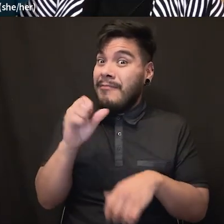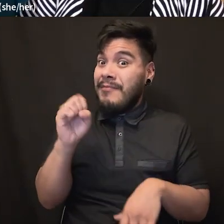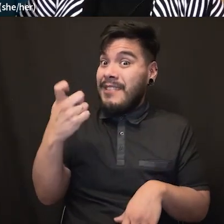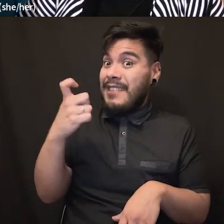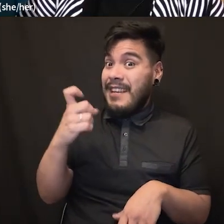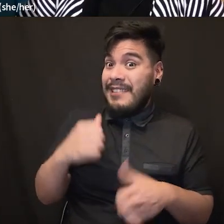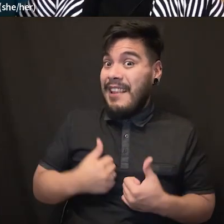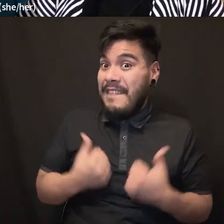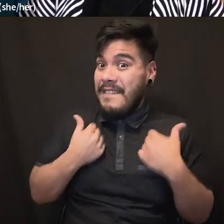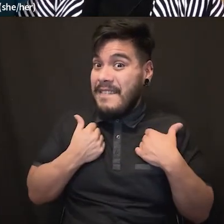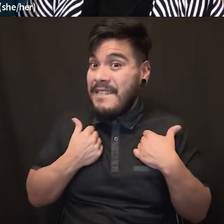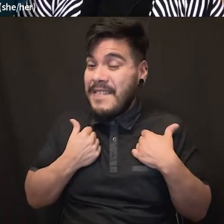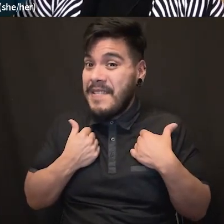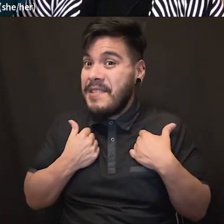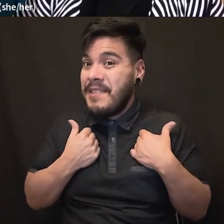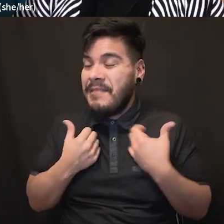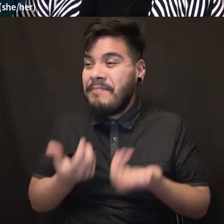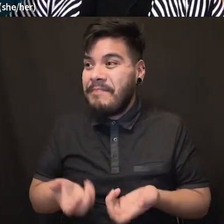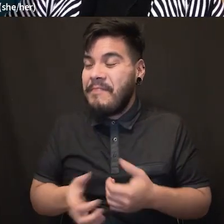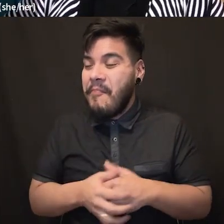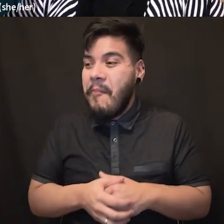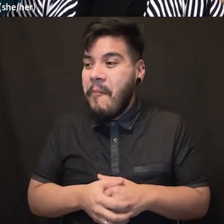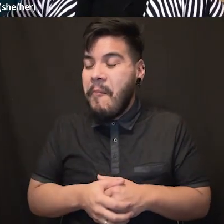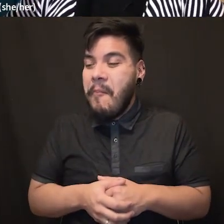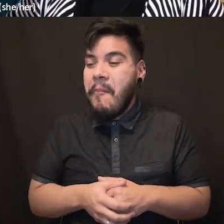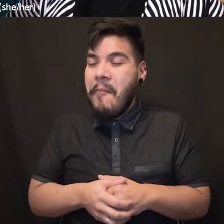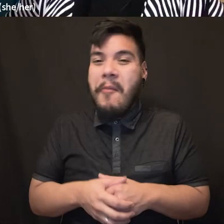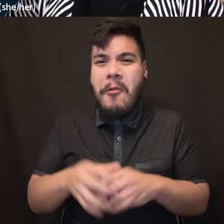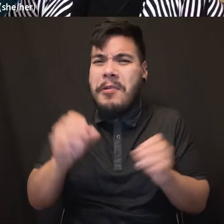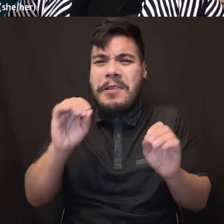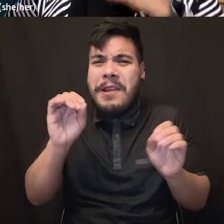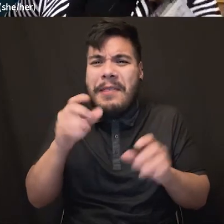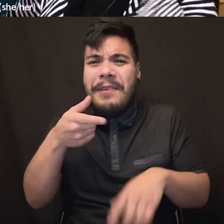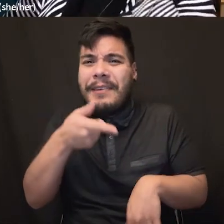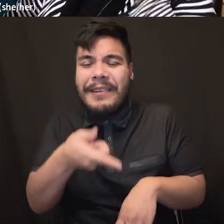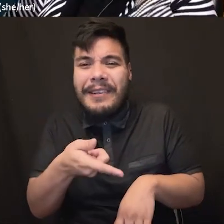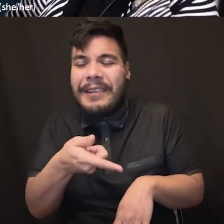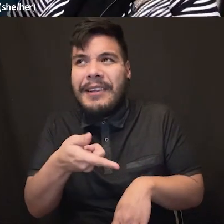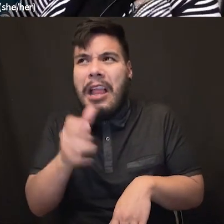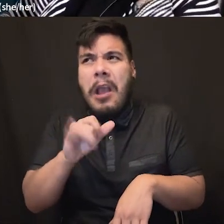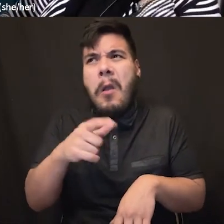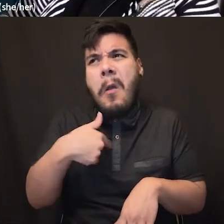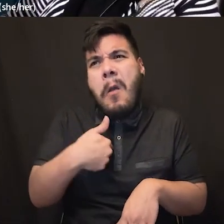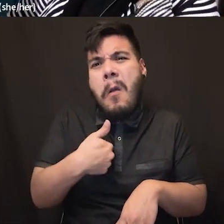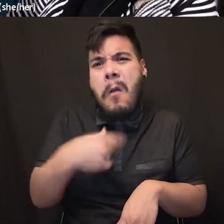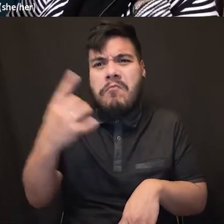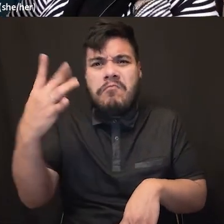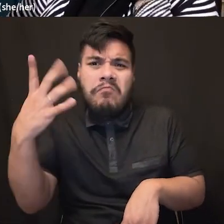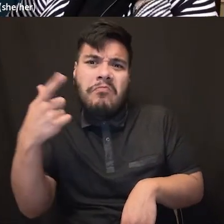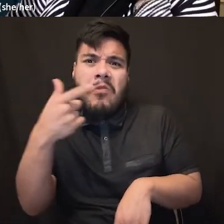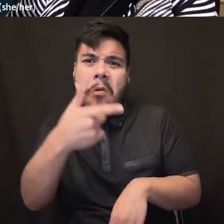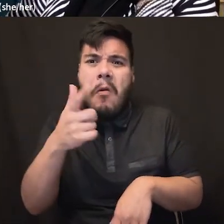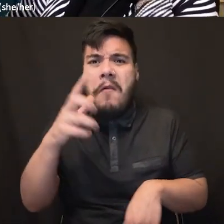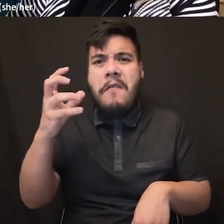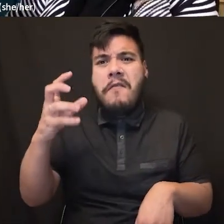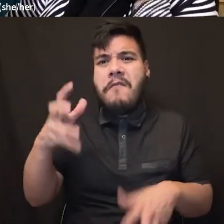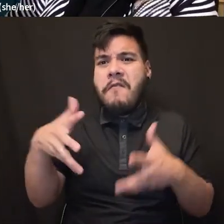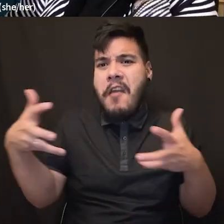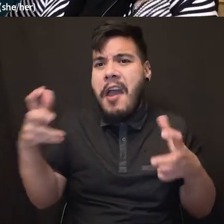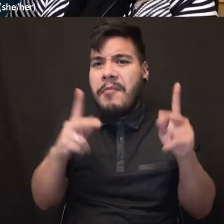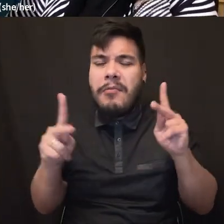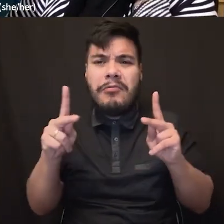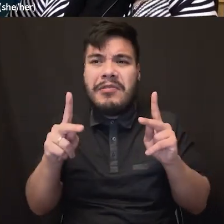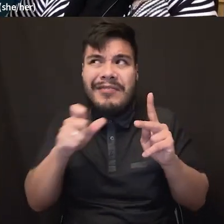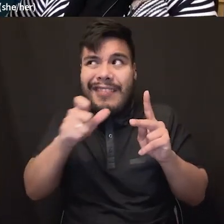Like there was nothing in it that was like, wow, I can't believe these fat people are getting, like, it was never in